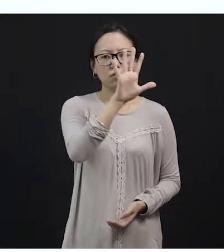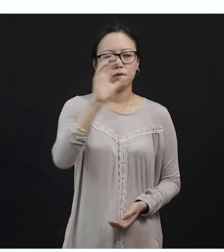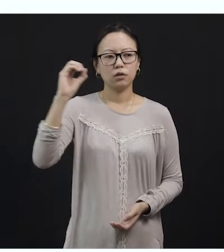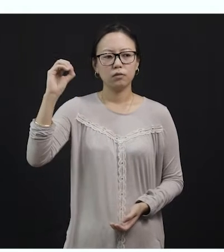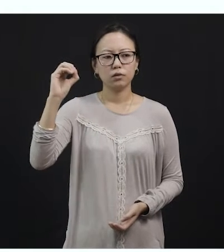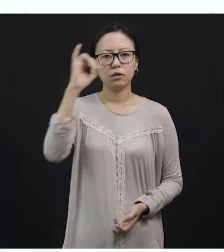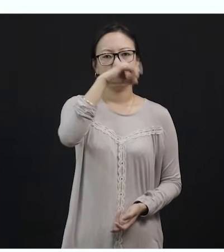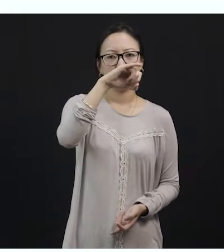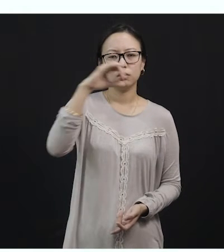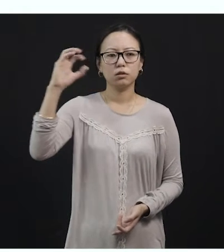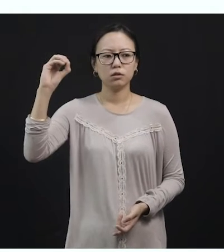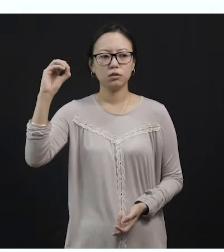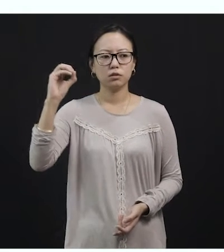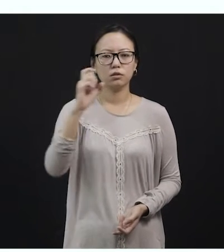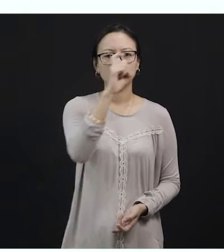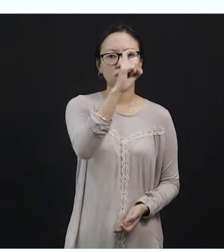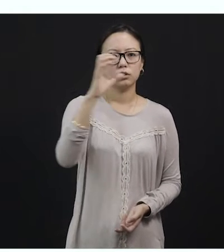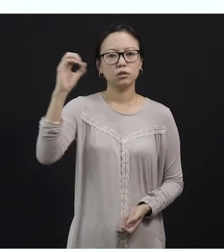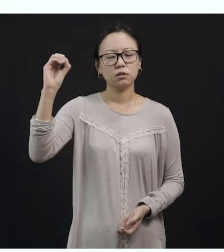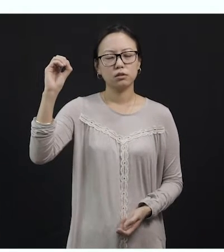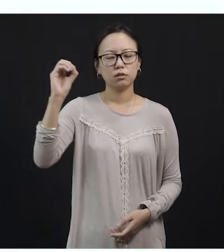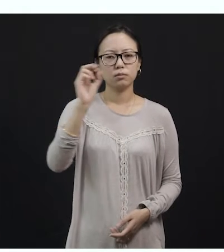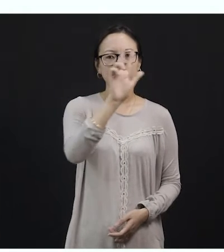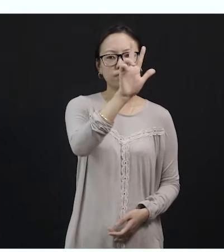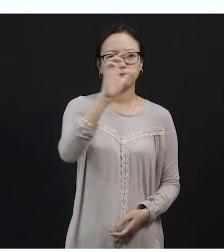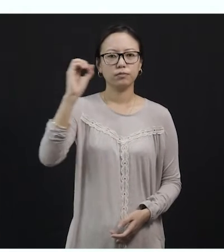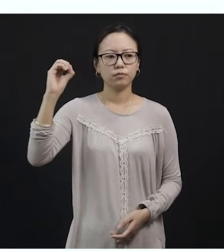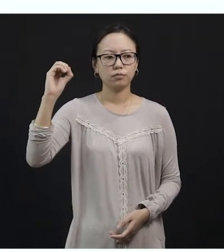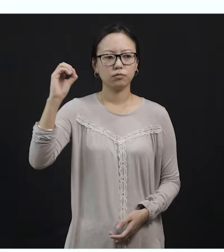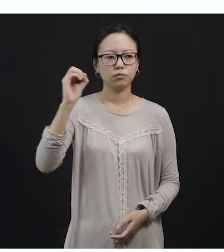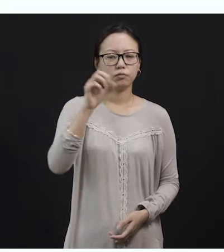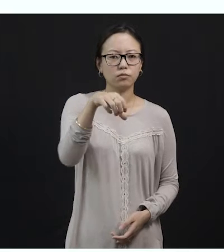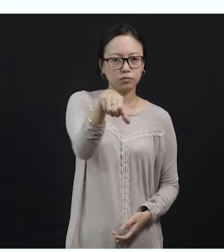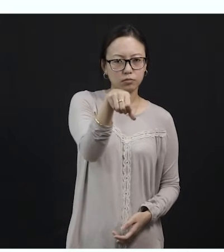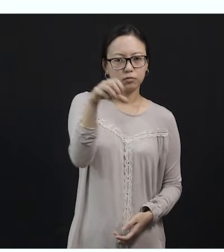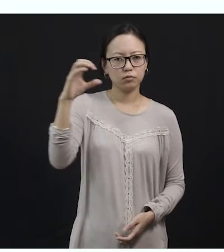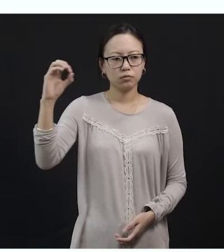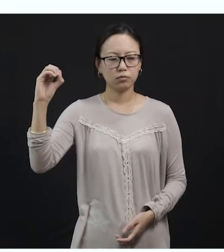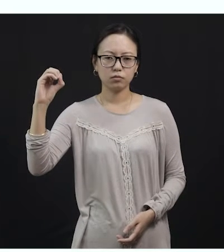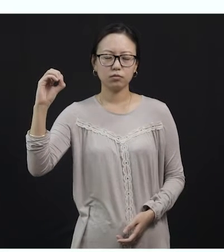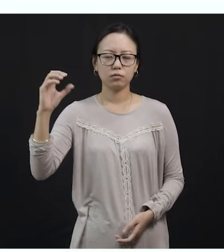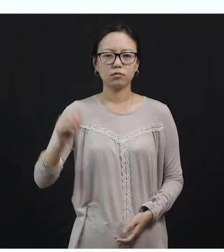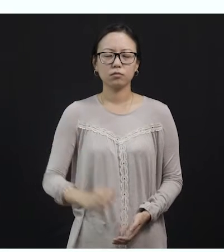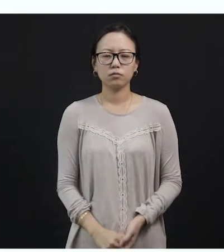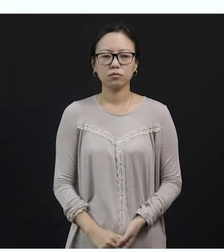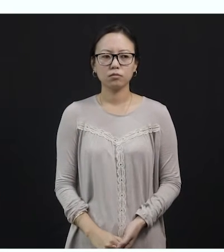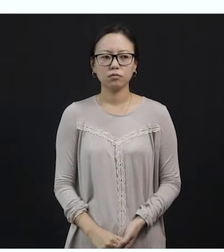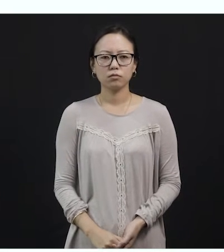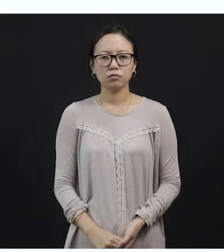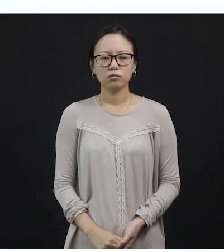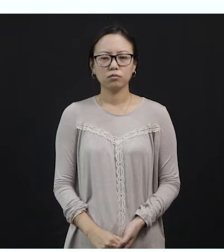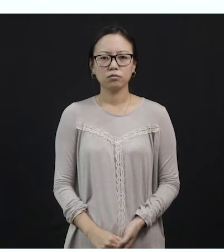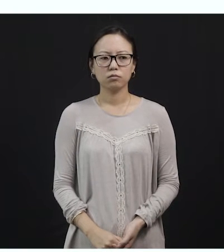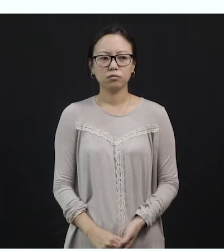50, 60, 70, 80, and 90. So these